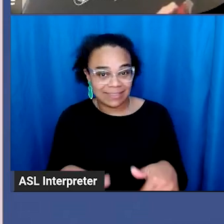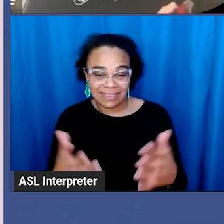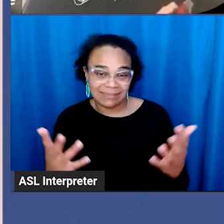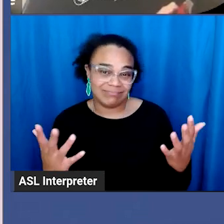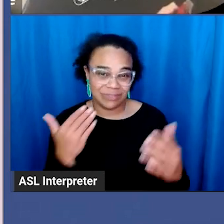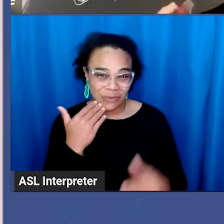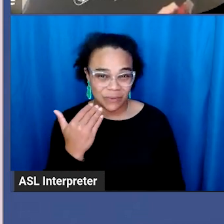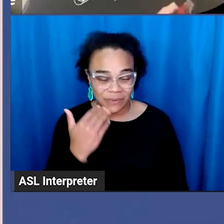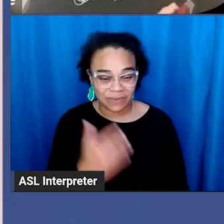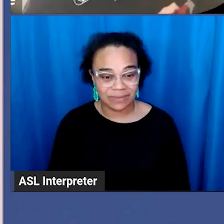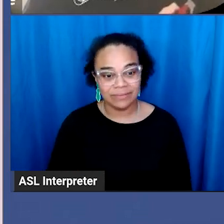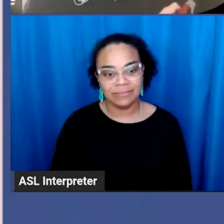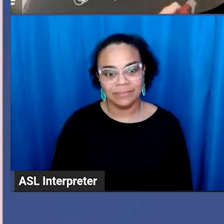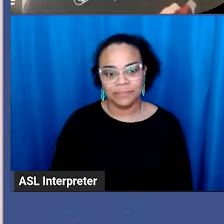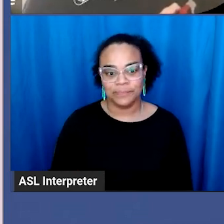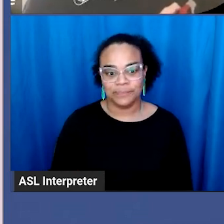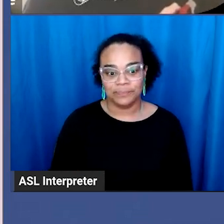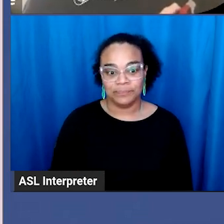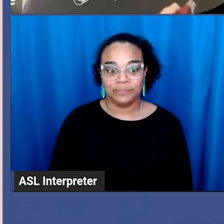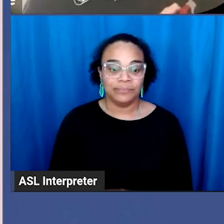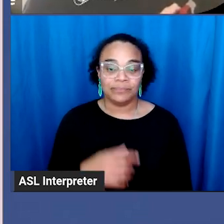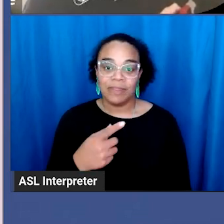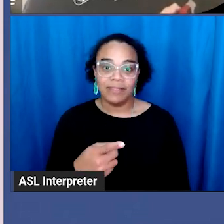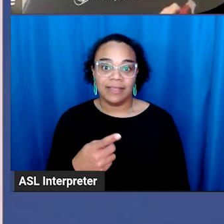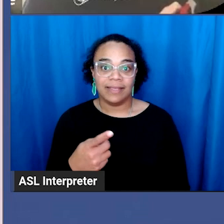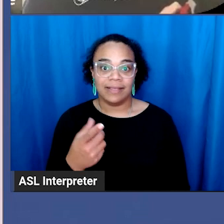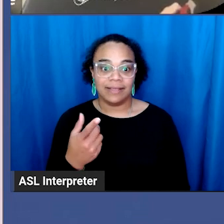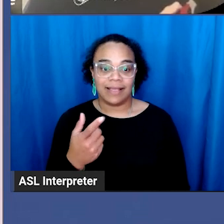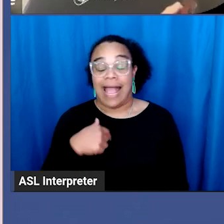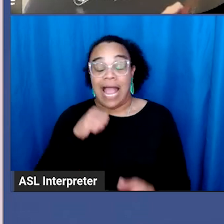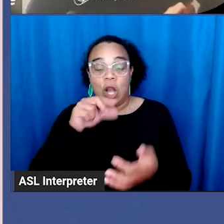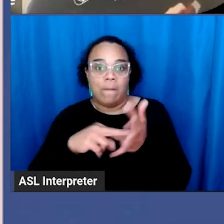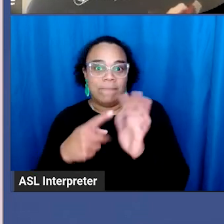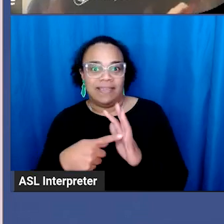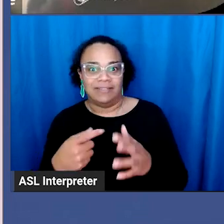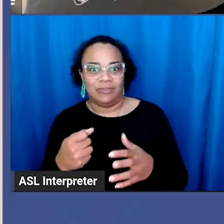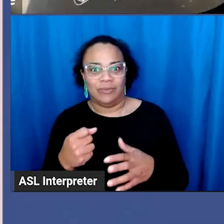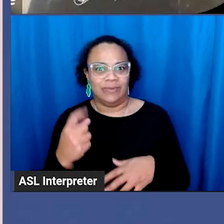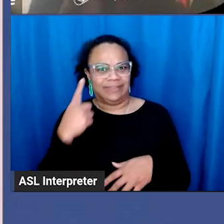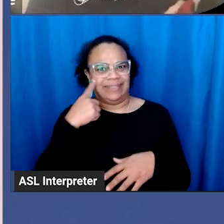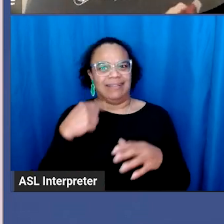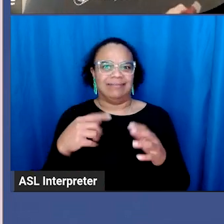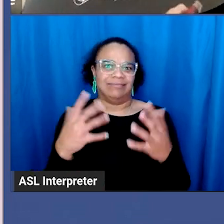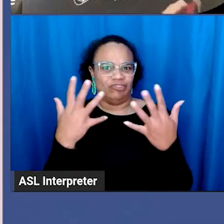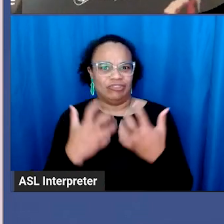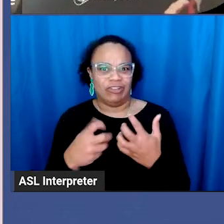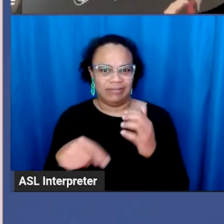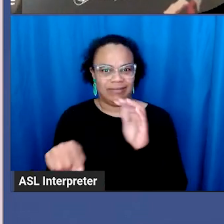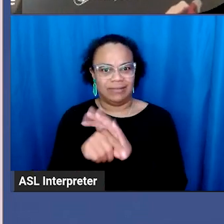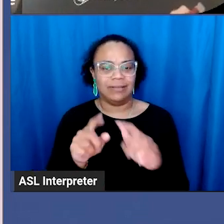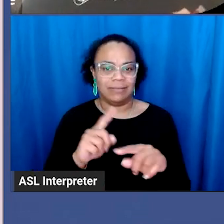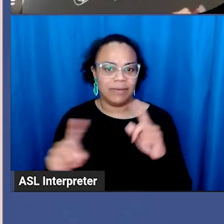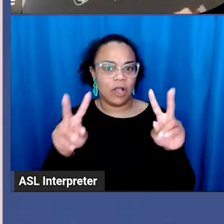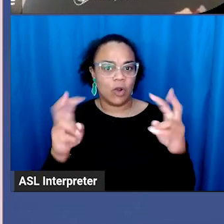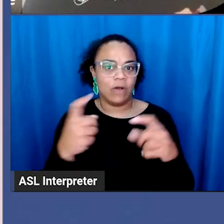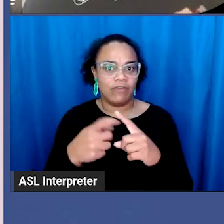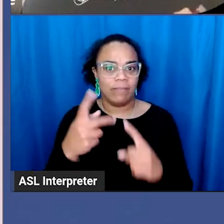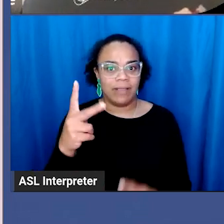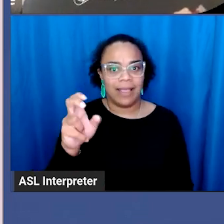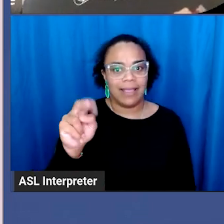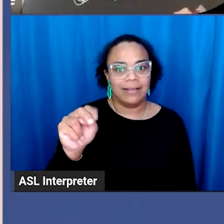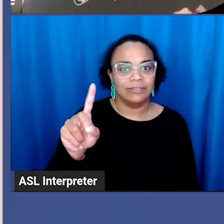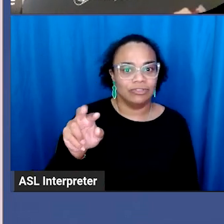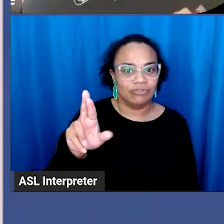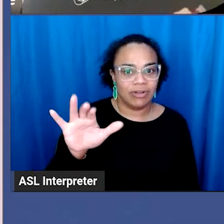system, there's this, I don't mean to get dark, this quote, or yeah, it's by Kendrick Lamar, and he